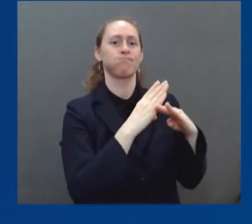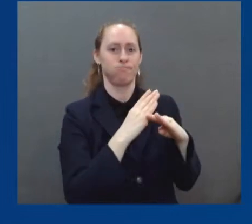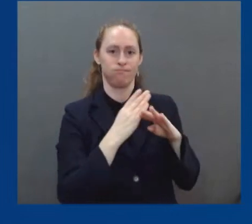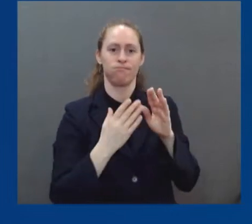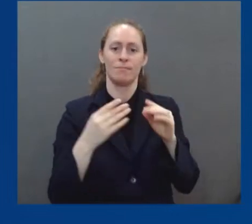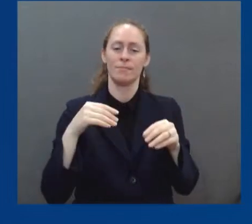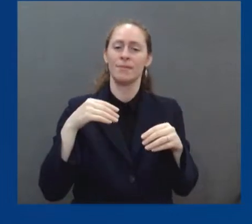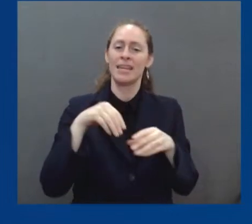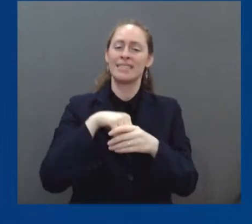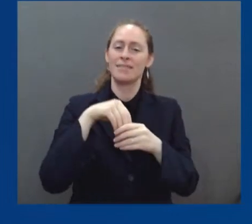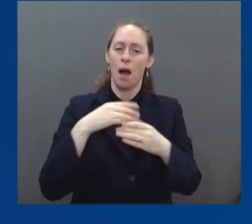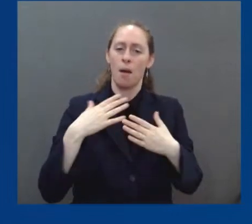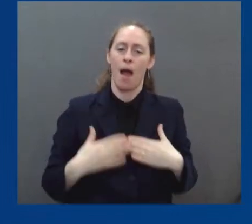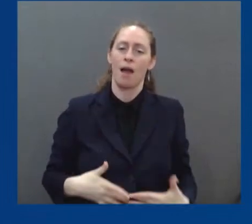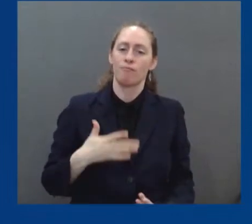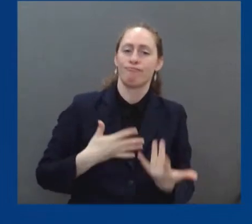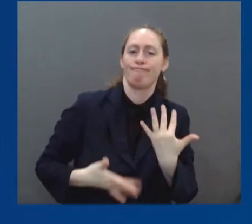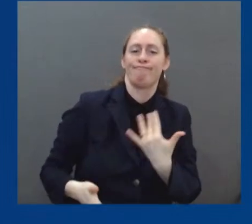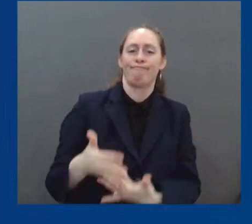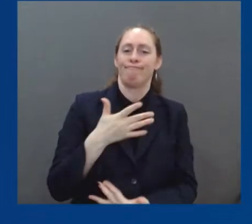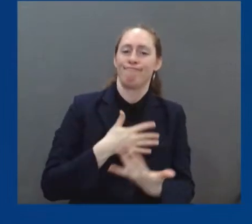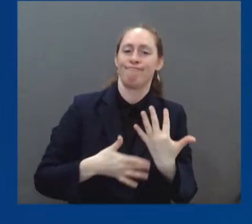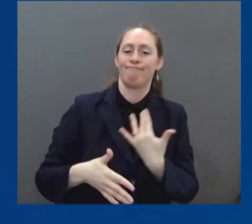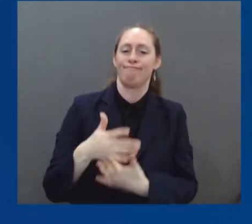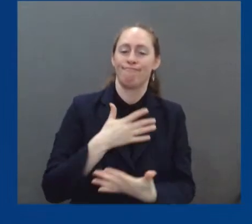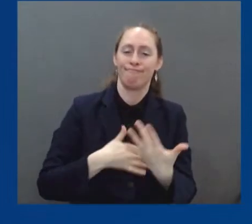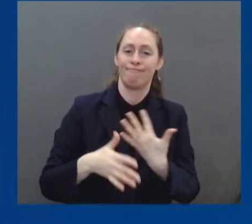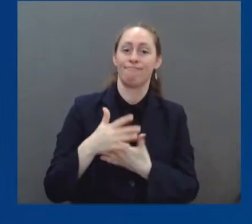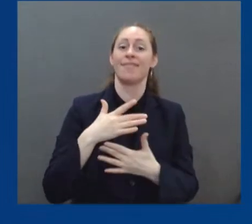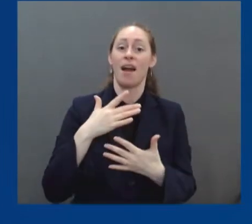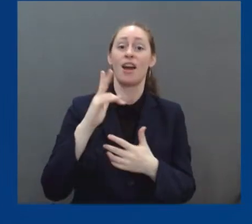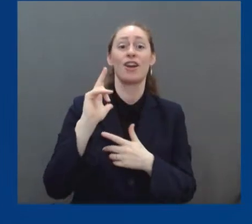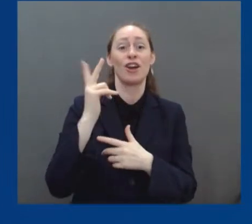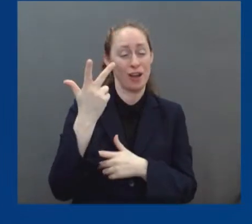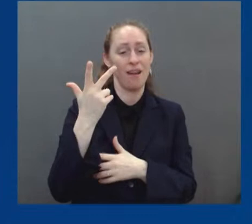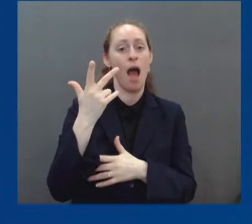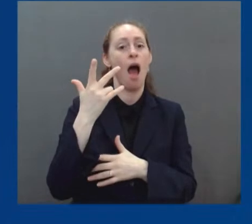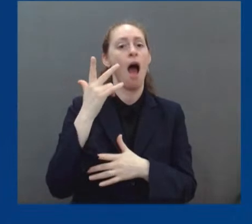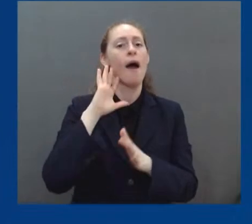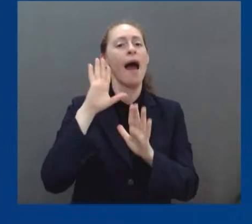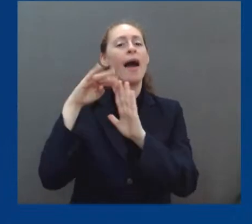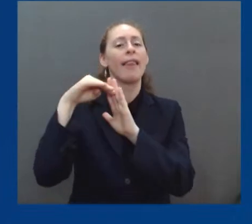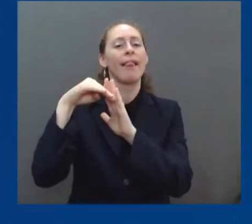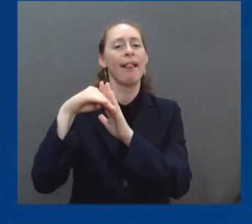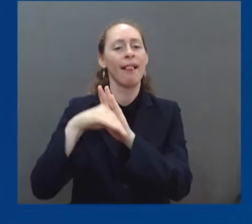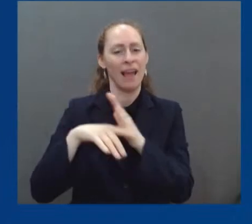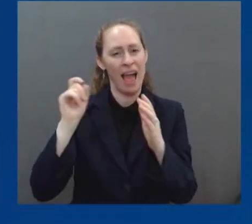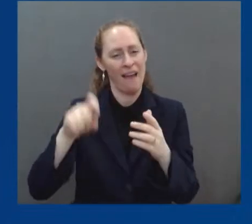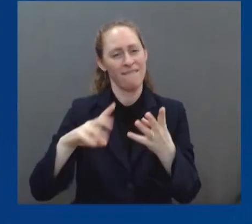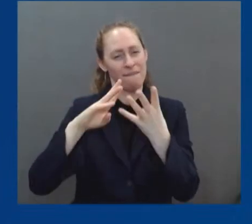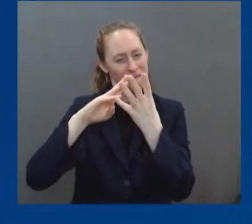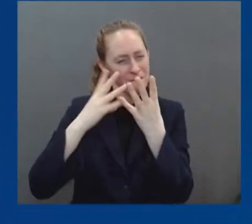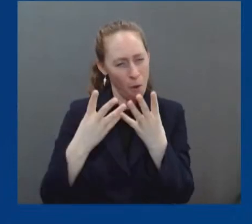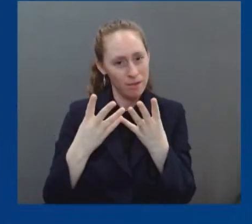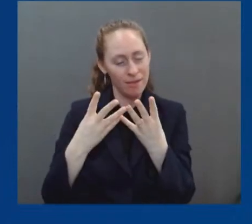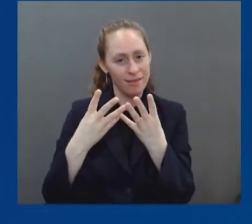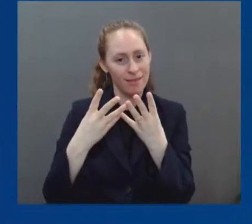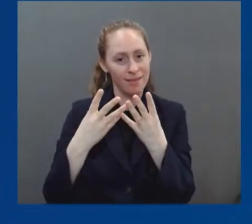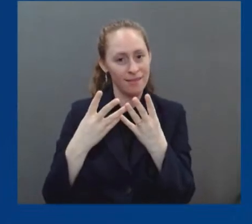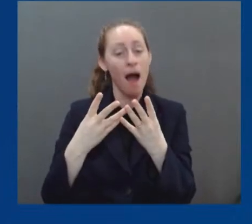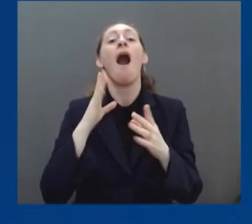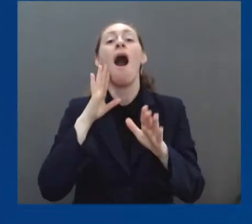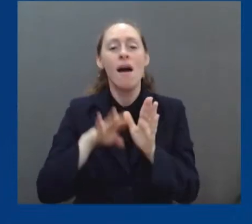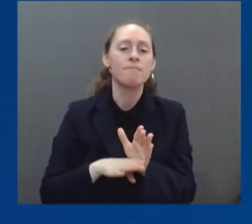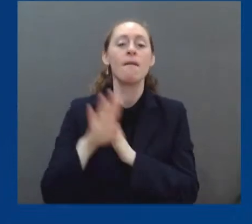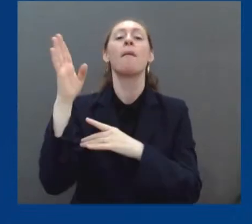second COVID-19 dose can restore vaccine effectiveness for certain populations, and albeit the data now,